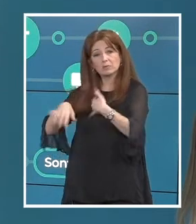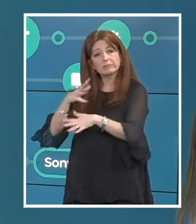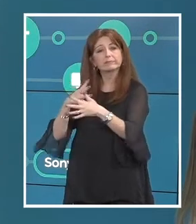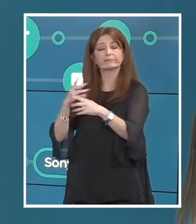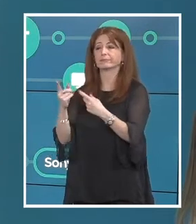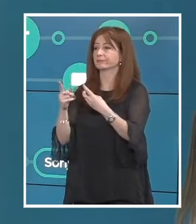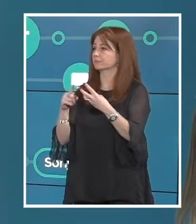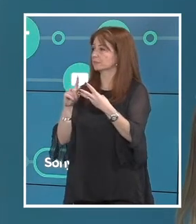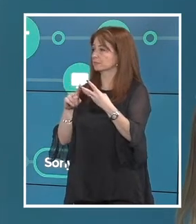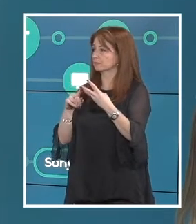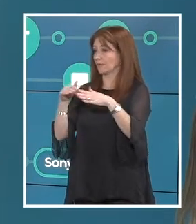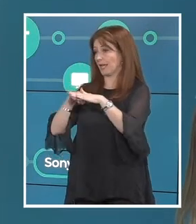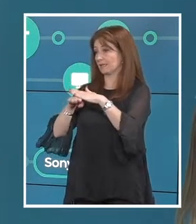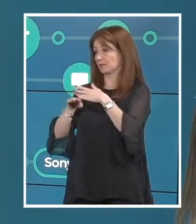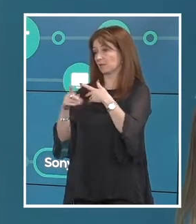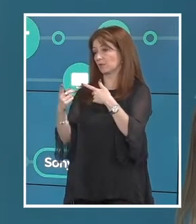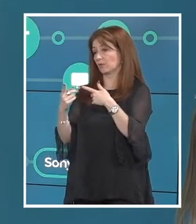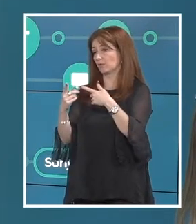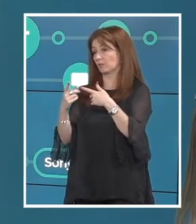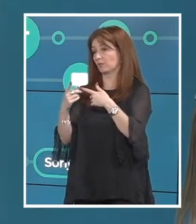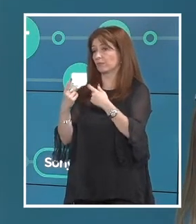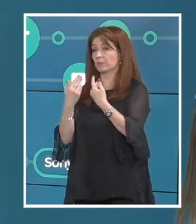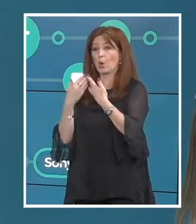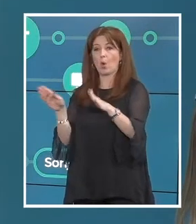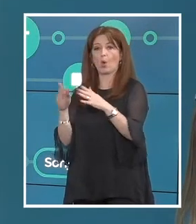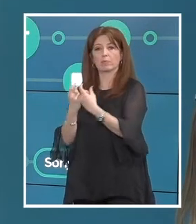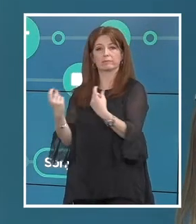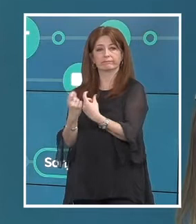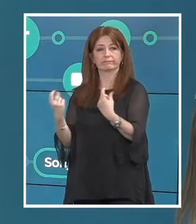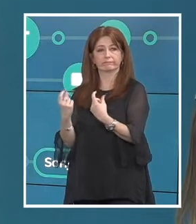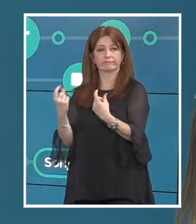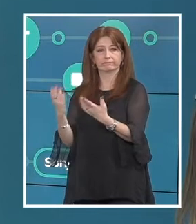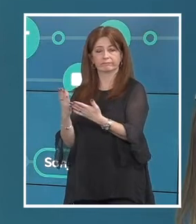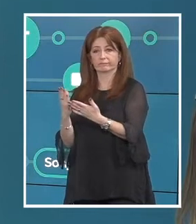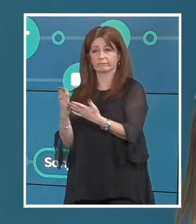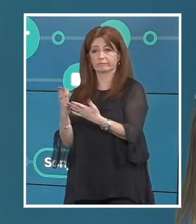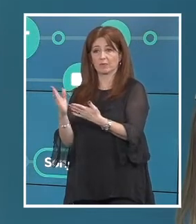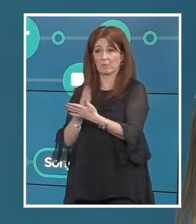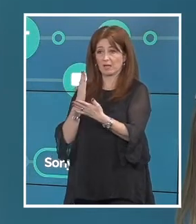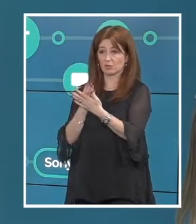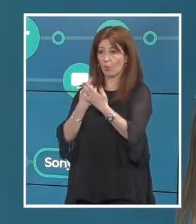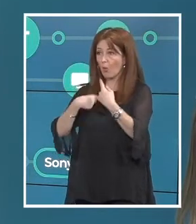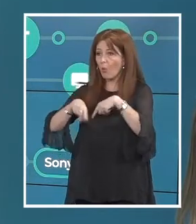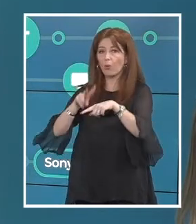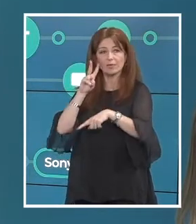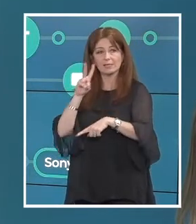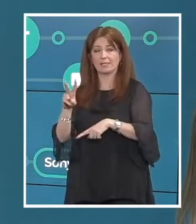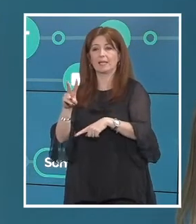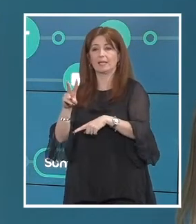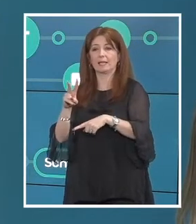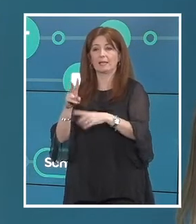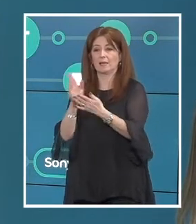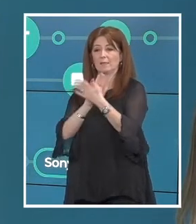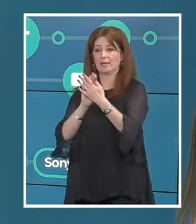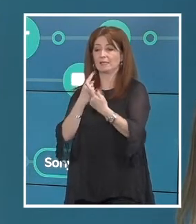social media internally, we use open captions just to make sure that everyone can see it and everyone can understand the